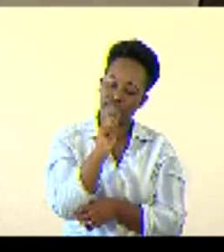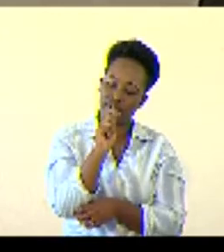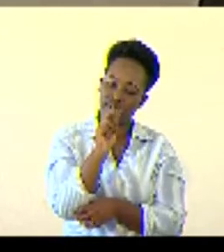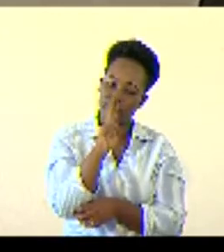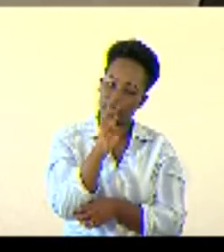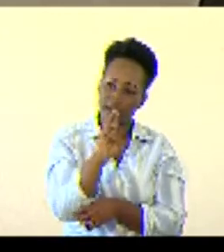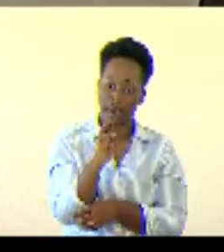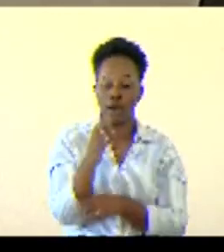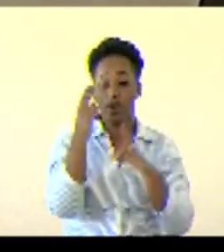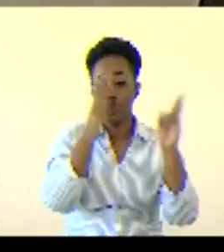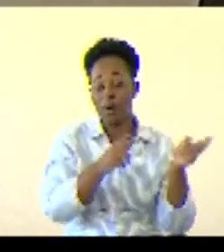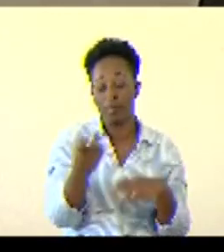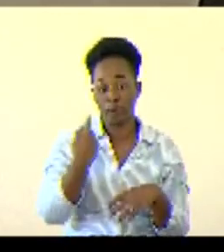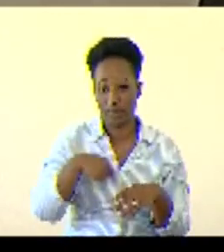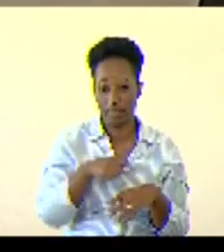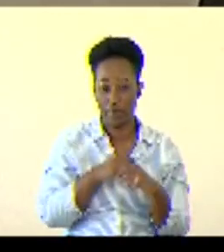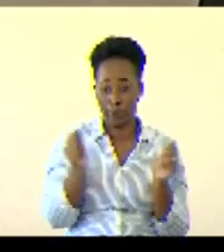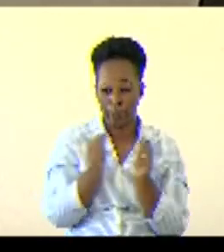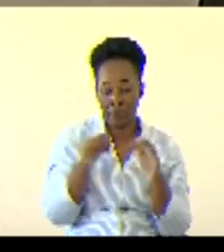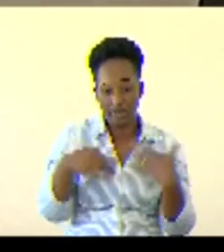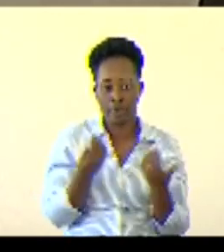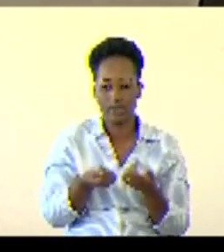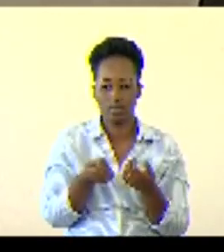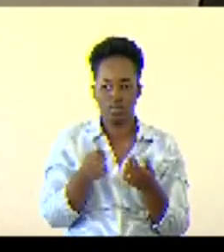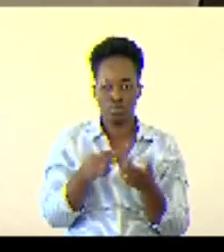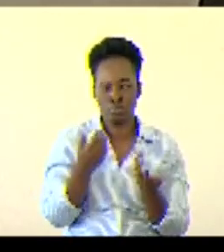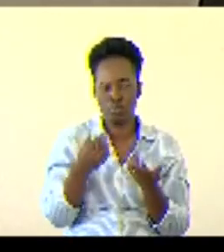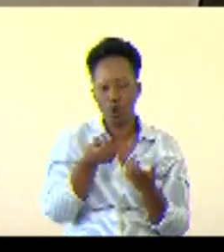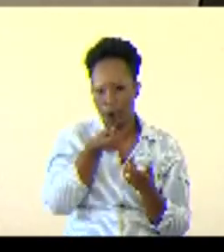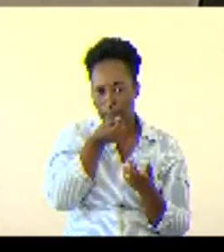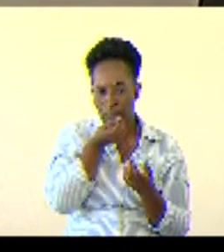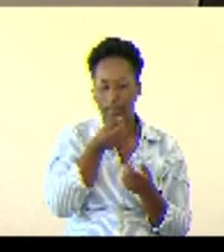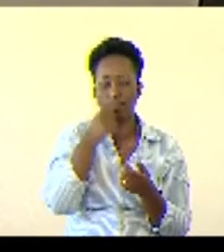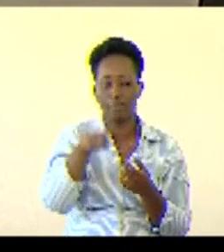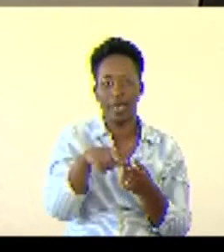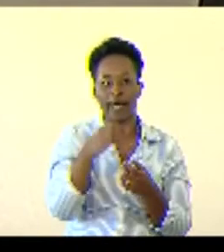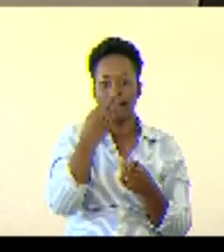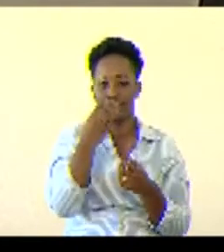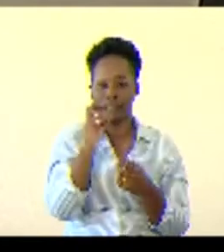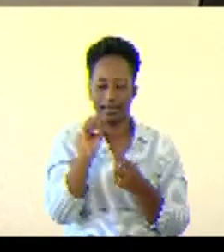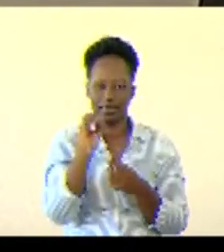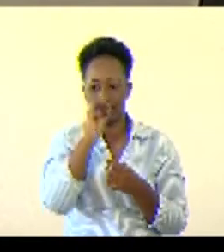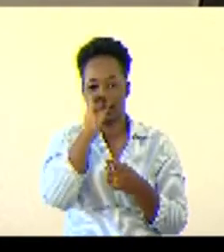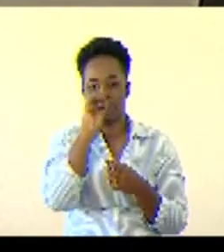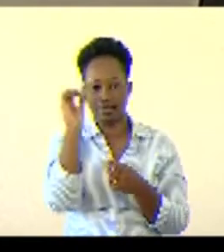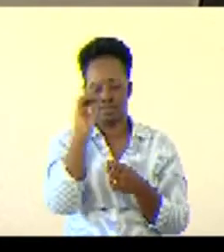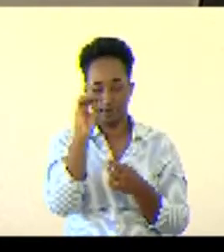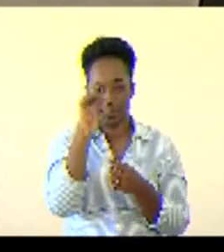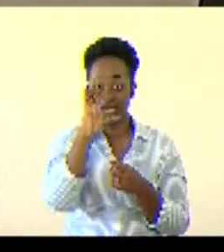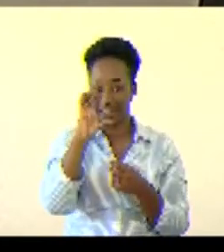37 degrees Celsius. When the temperature is above, it affects body metabolism. It affects